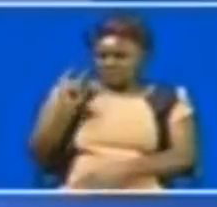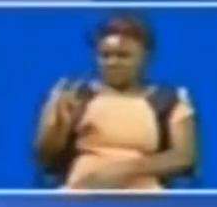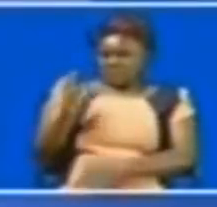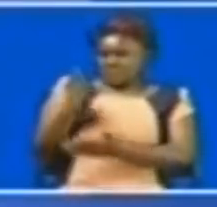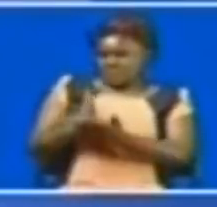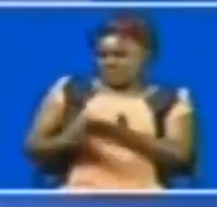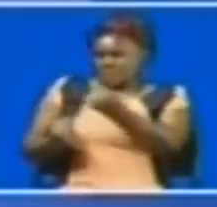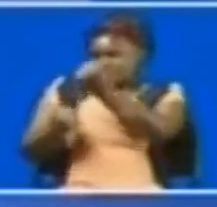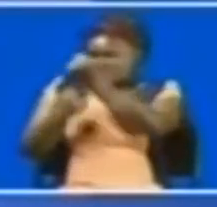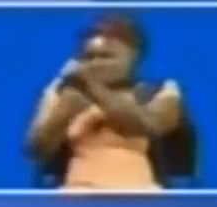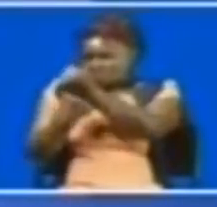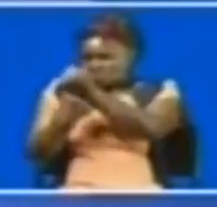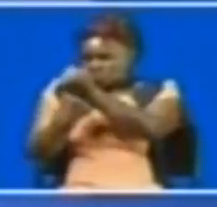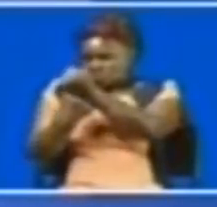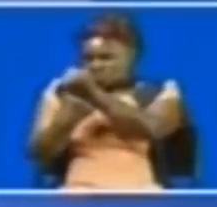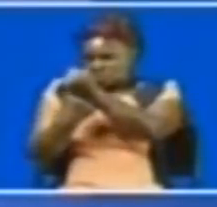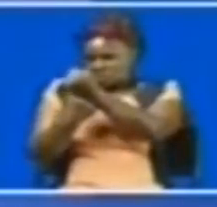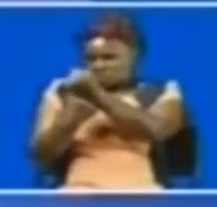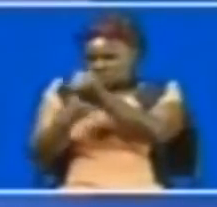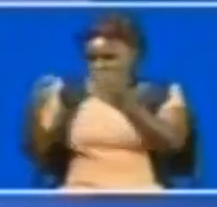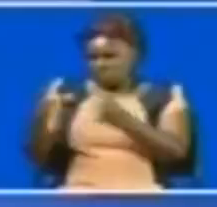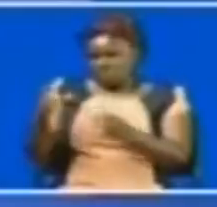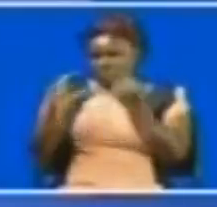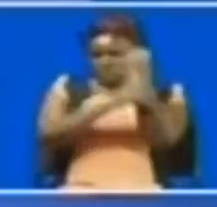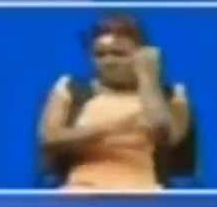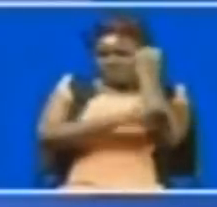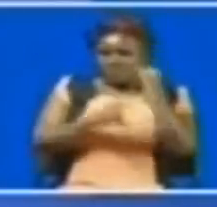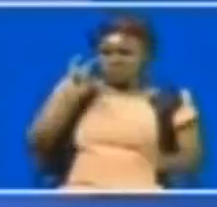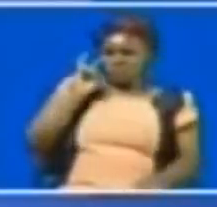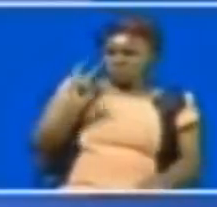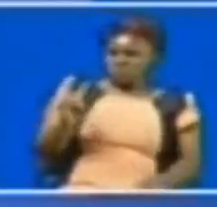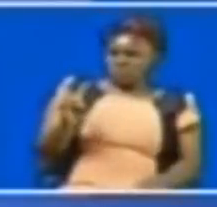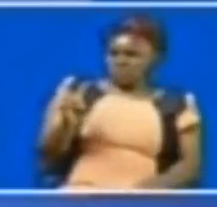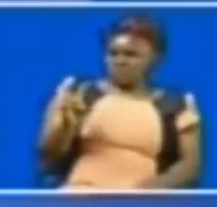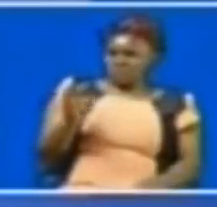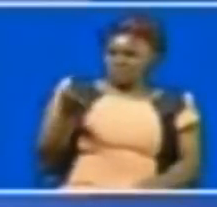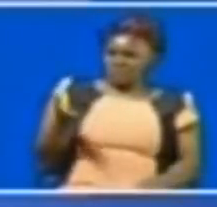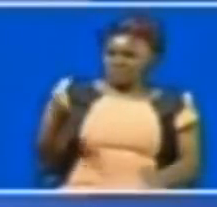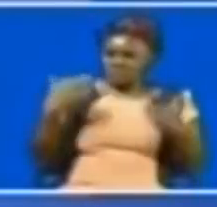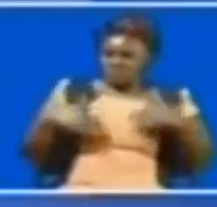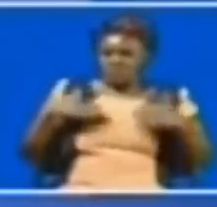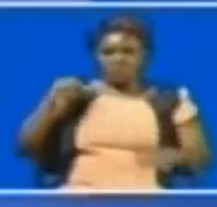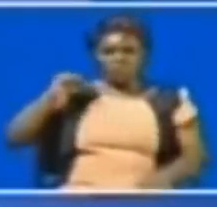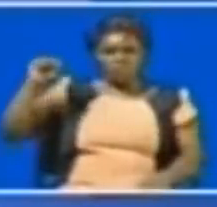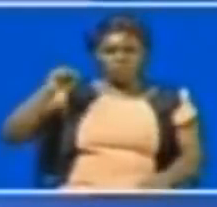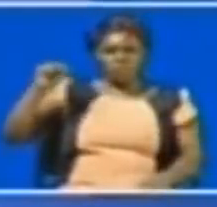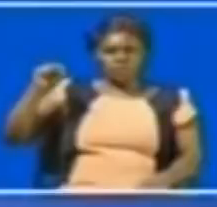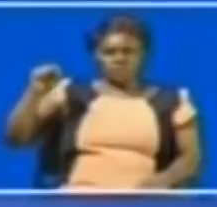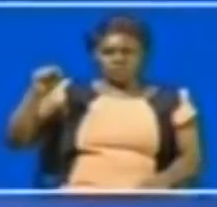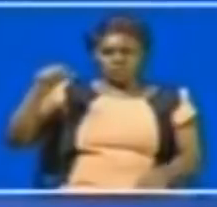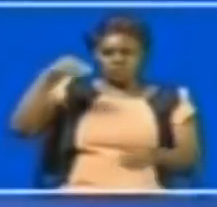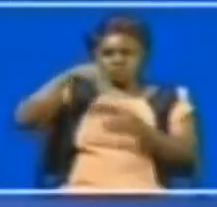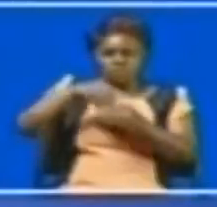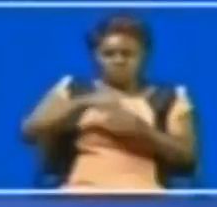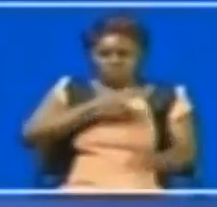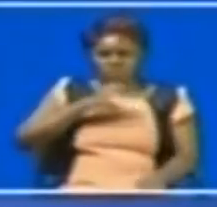if some were supporting this camp. And the country is watching and seeing all of this and saying these people, politics has infiltrated the